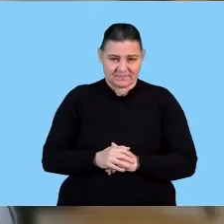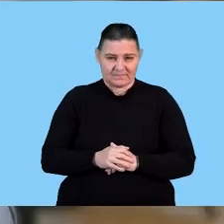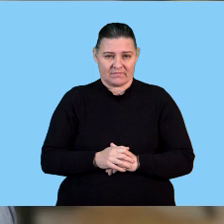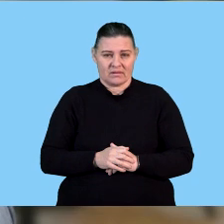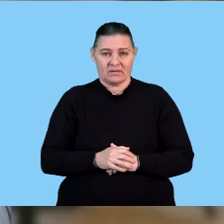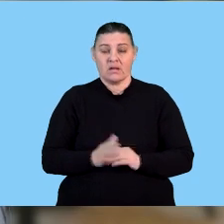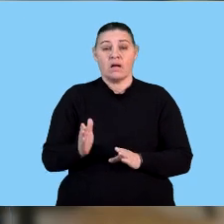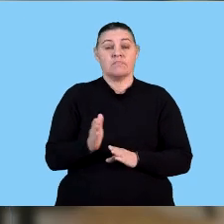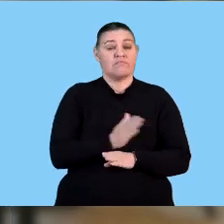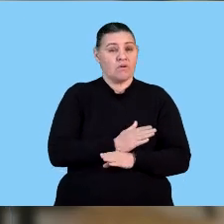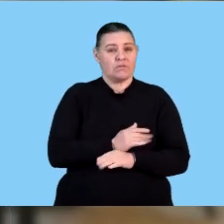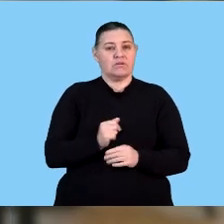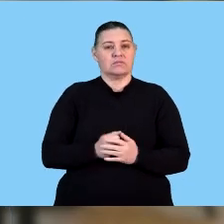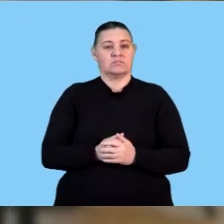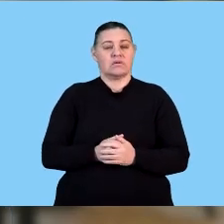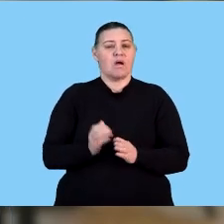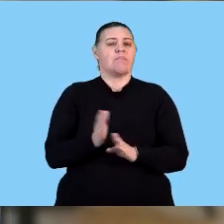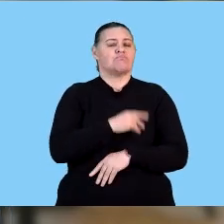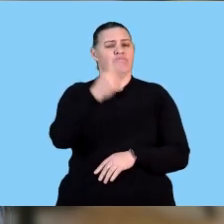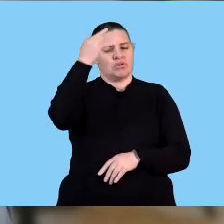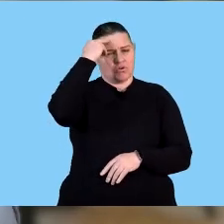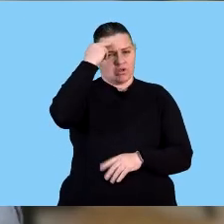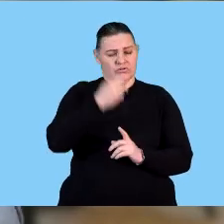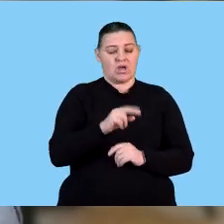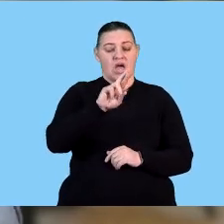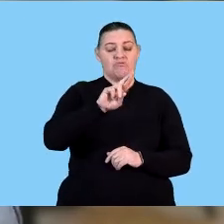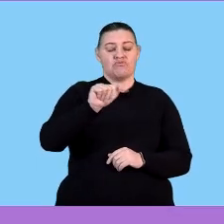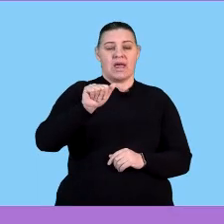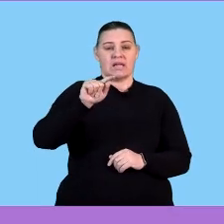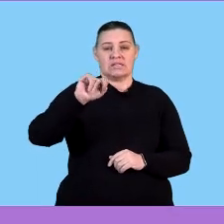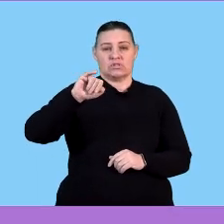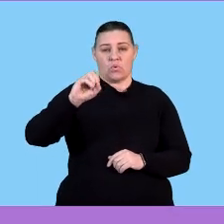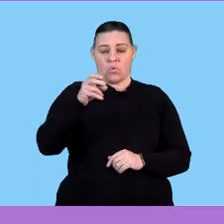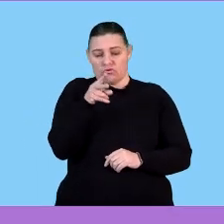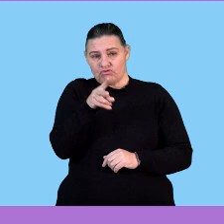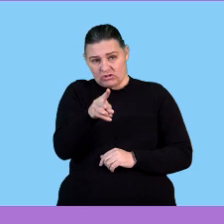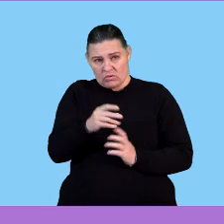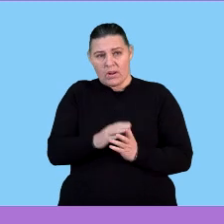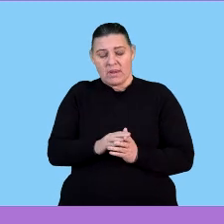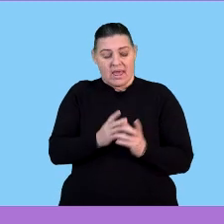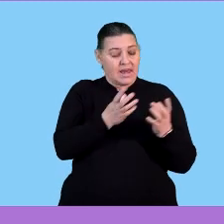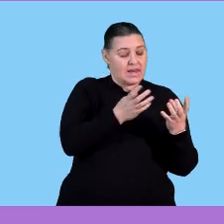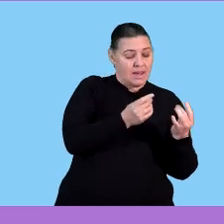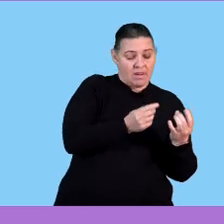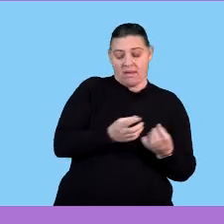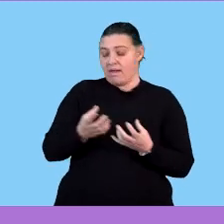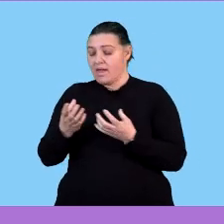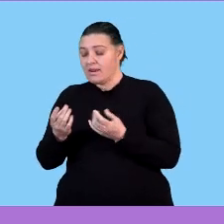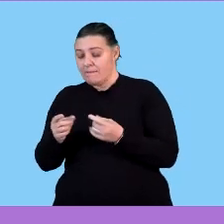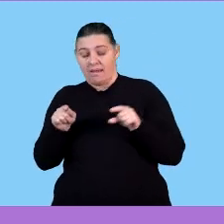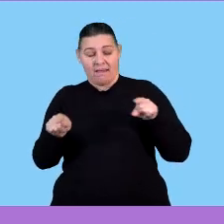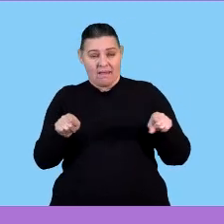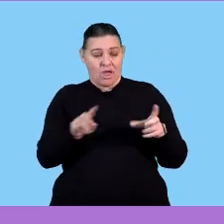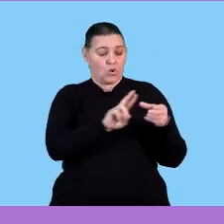started. But before that, a pre-knowledge. Ratio is a comparison of two numbers of